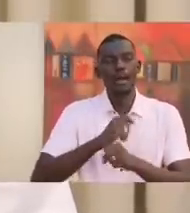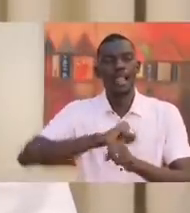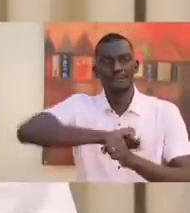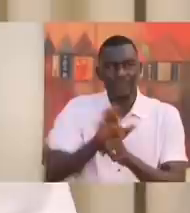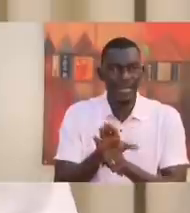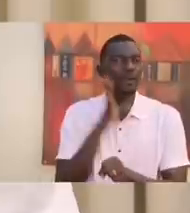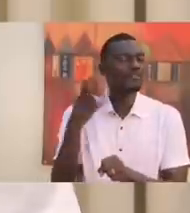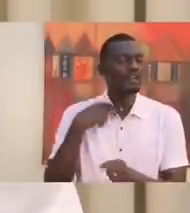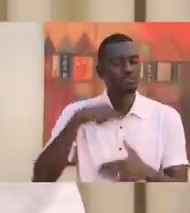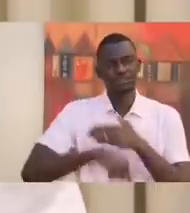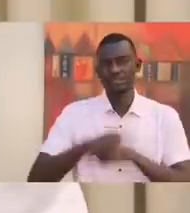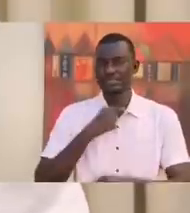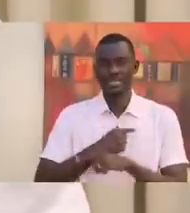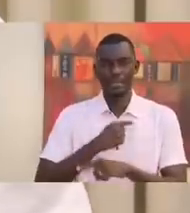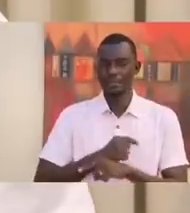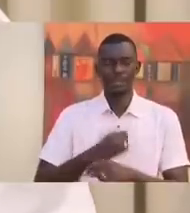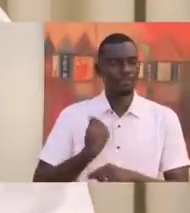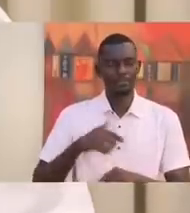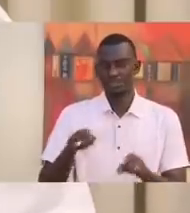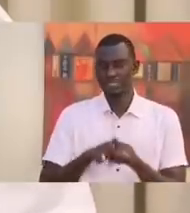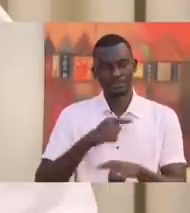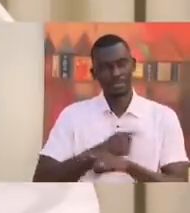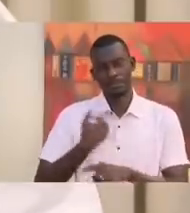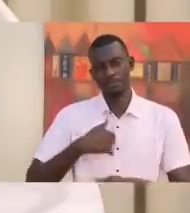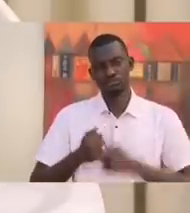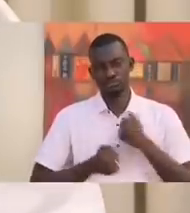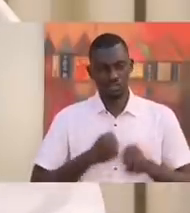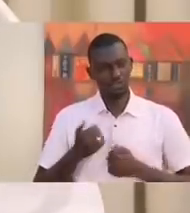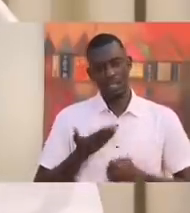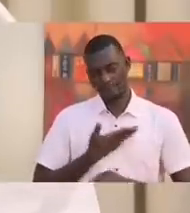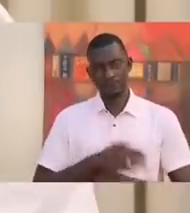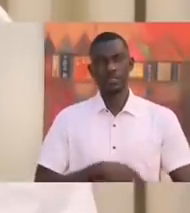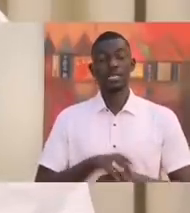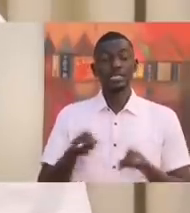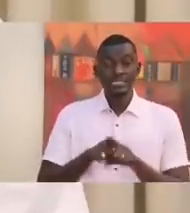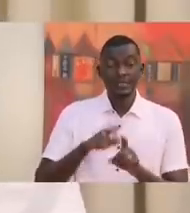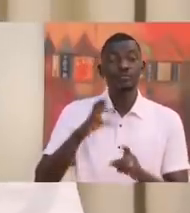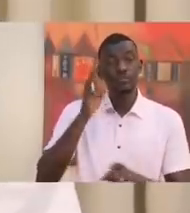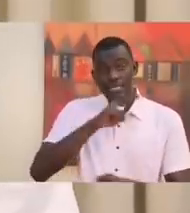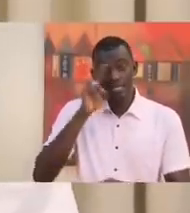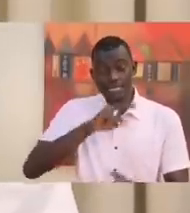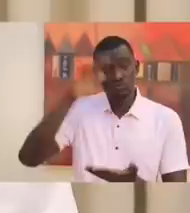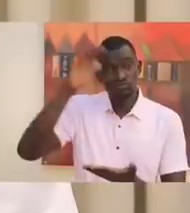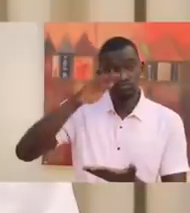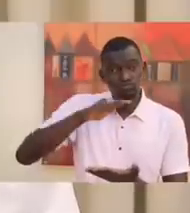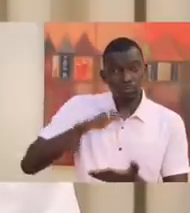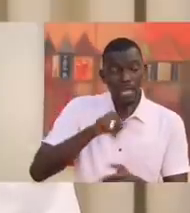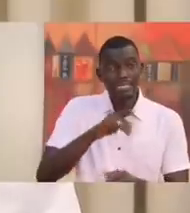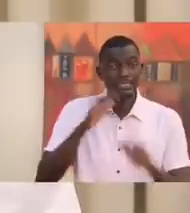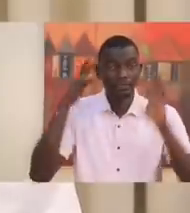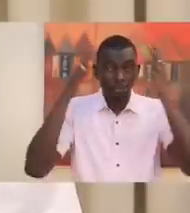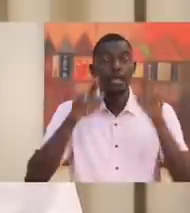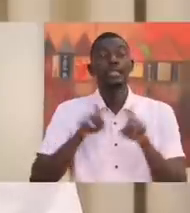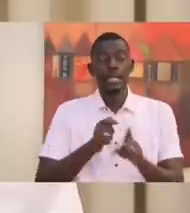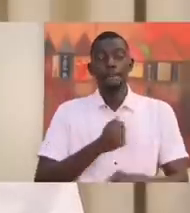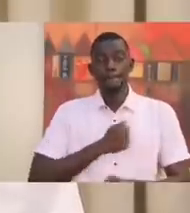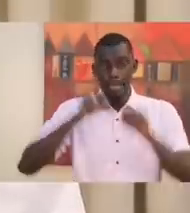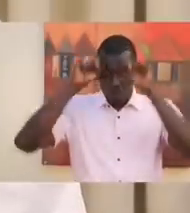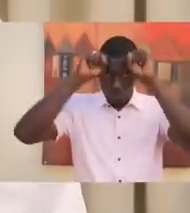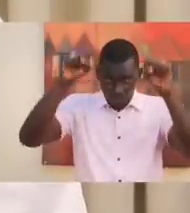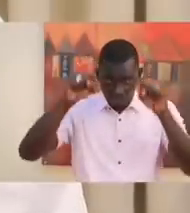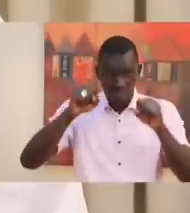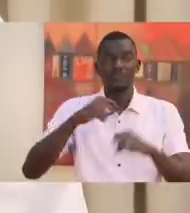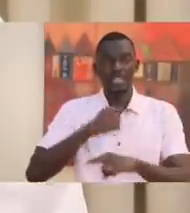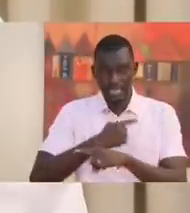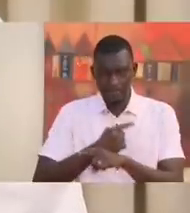falindro the President of the Republic of the Gambia, President Adama Barrow, declared another state of public